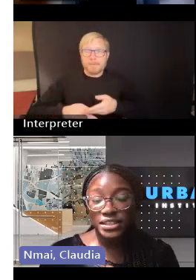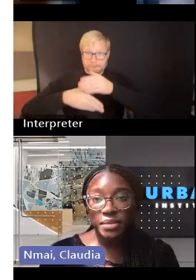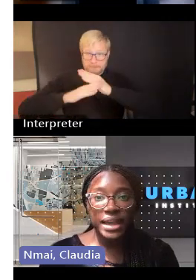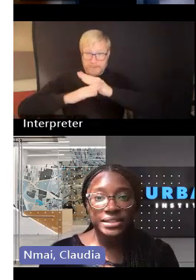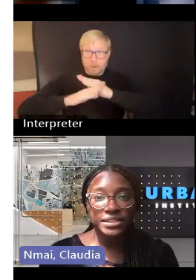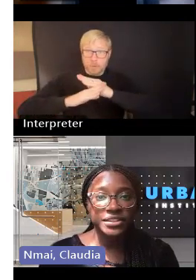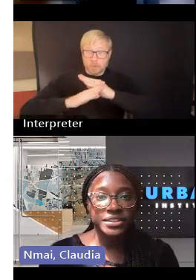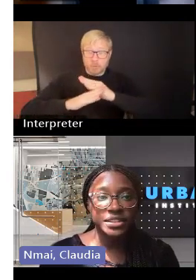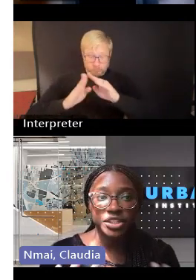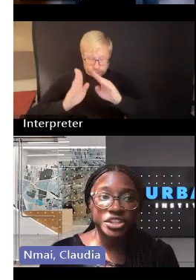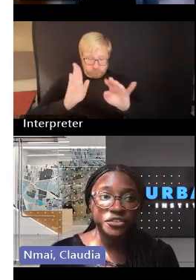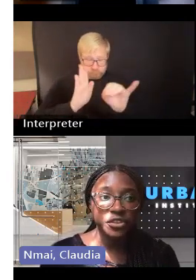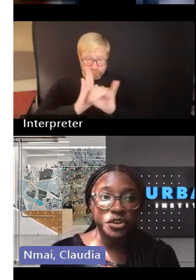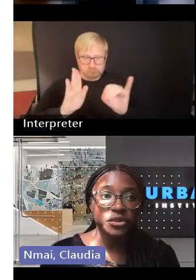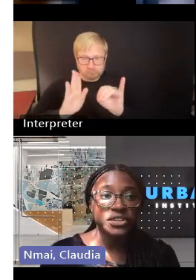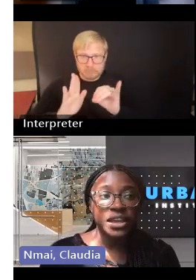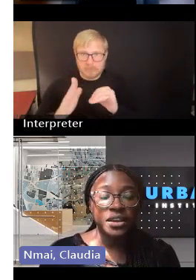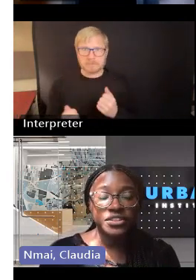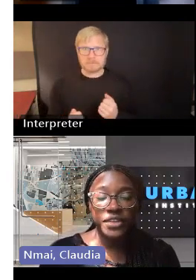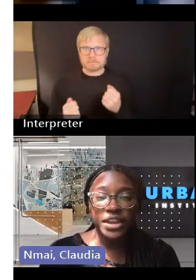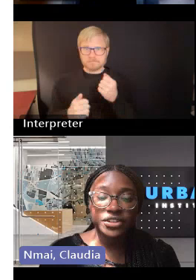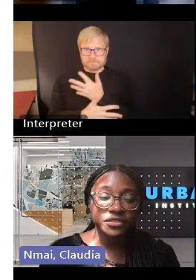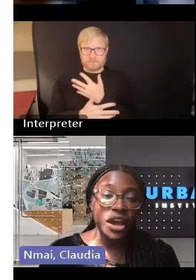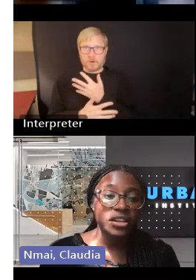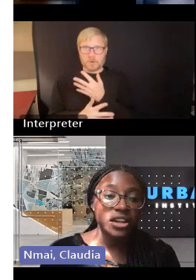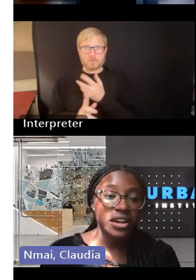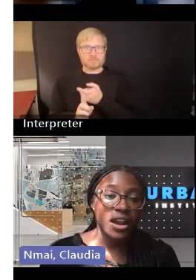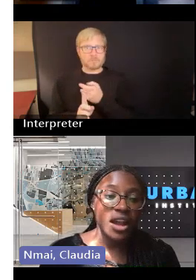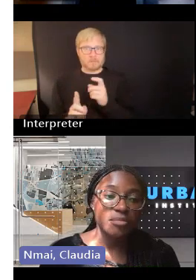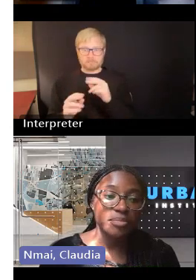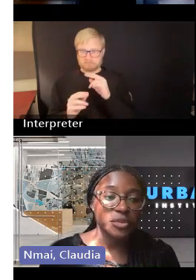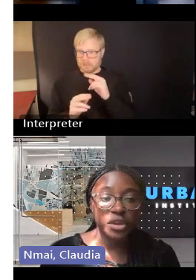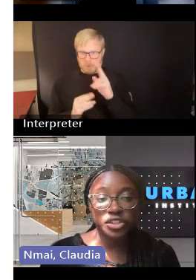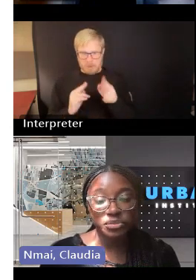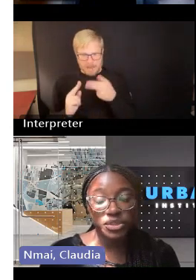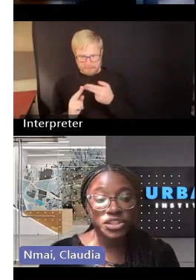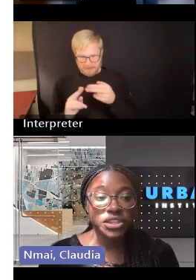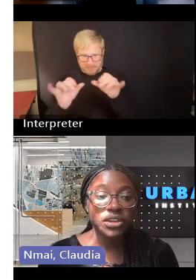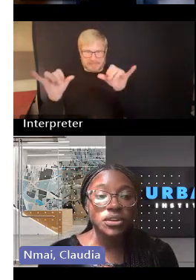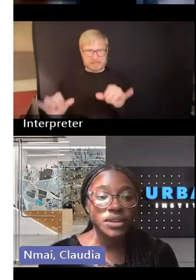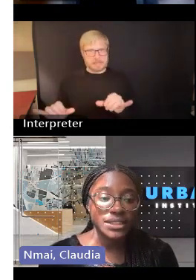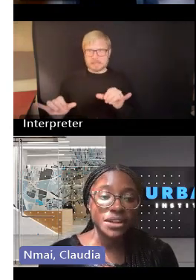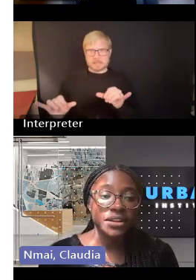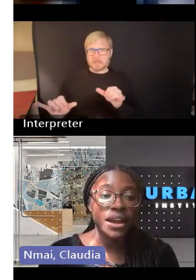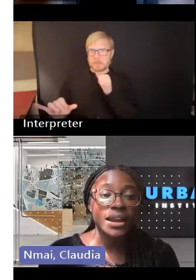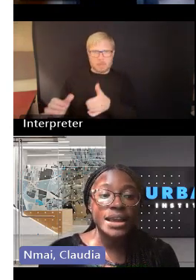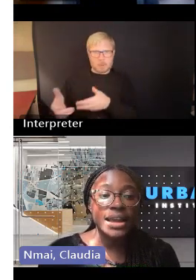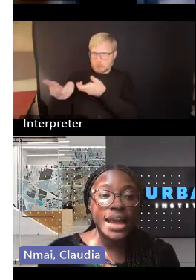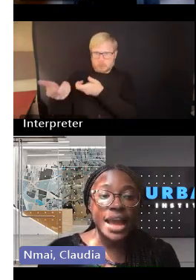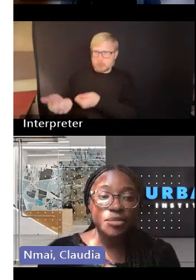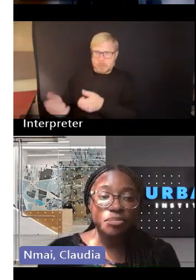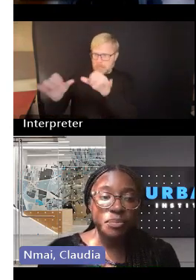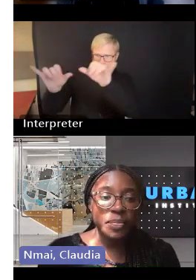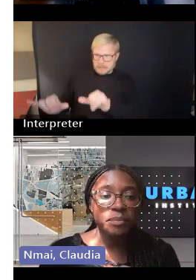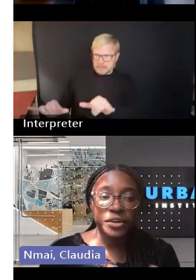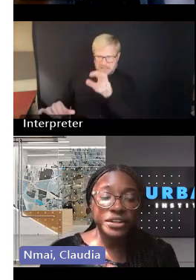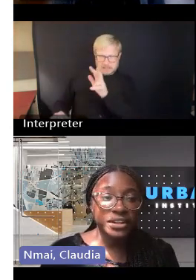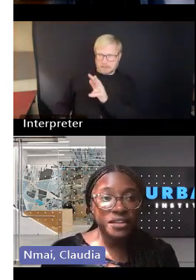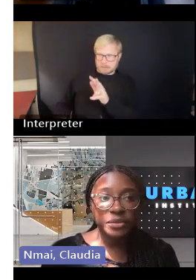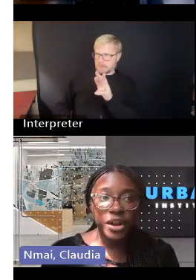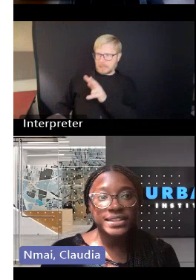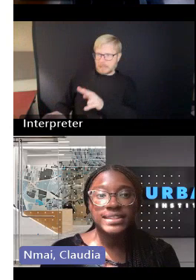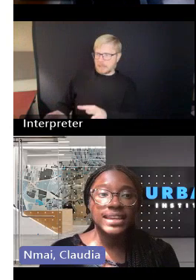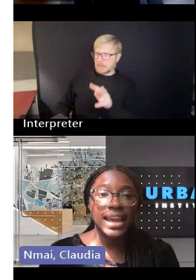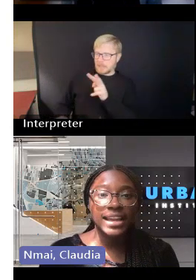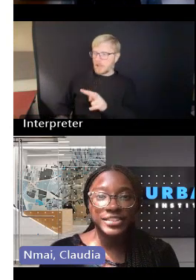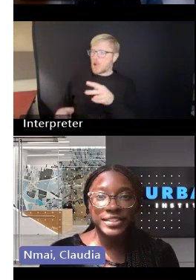of system actors, especially for those survivors of color, those who are LGBTQ, et cetera. The